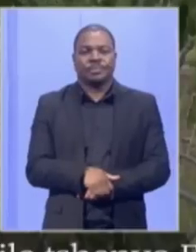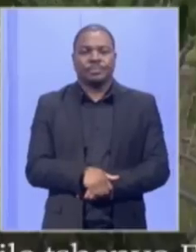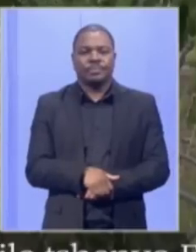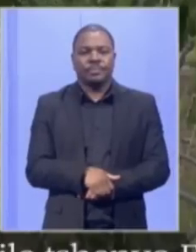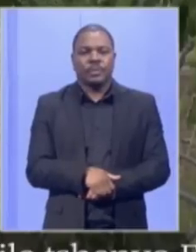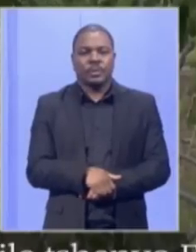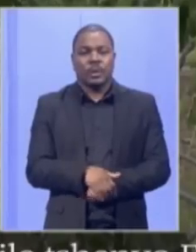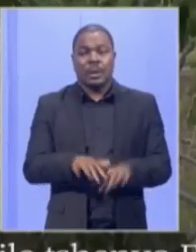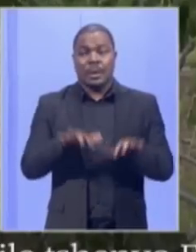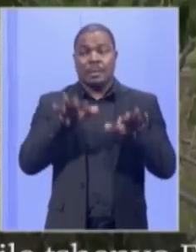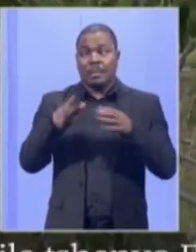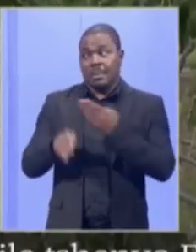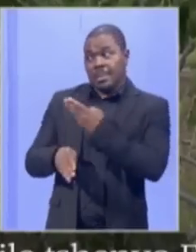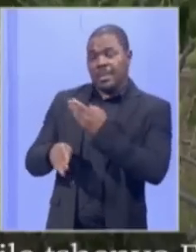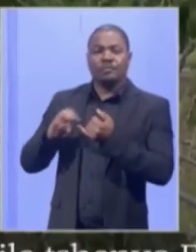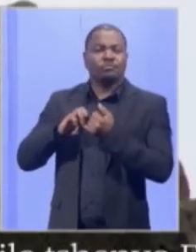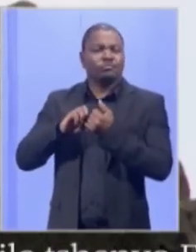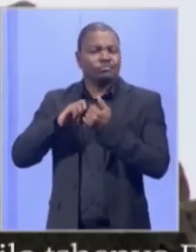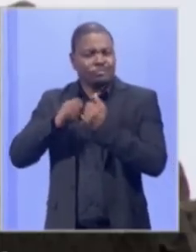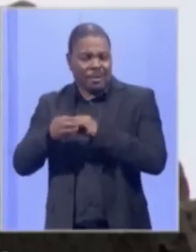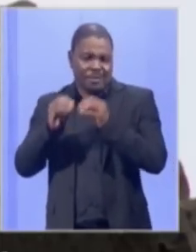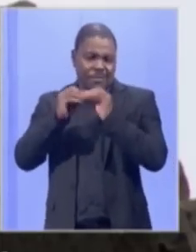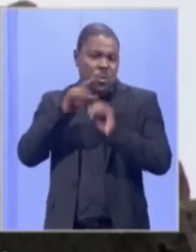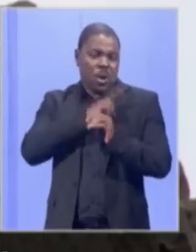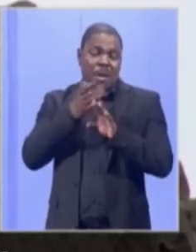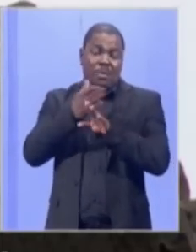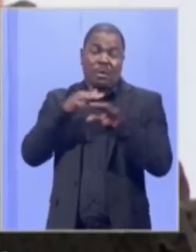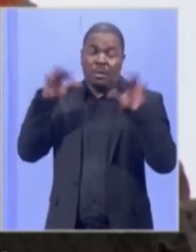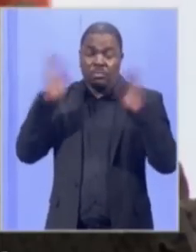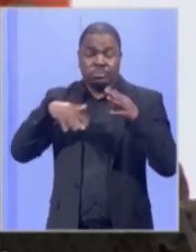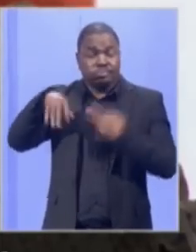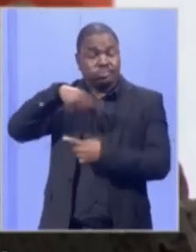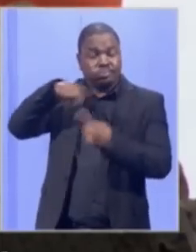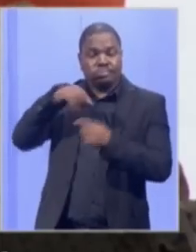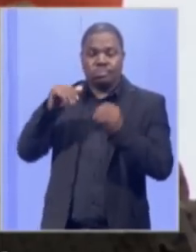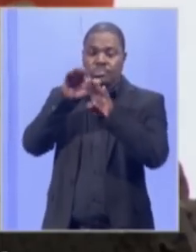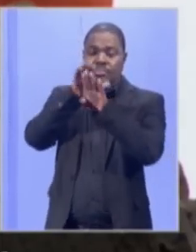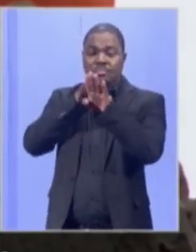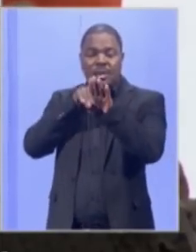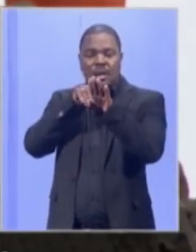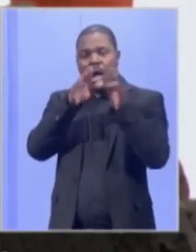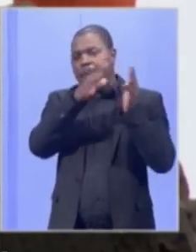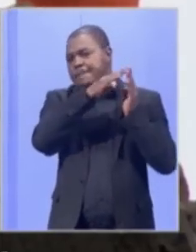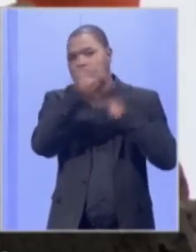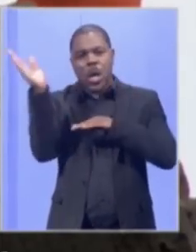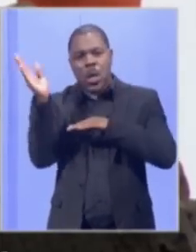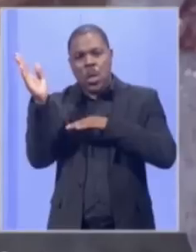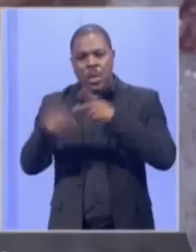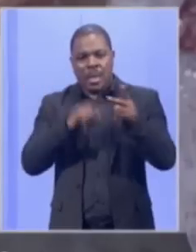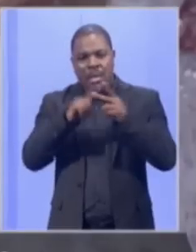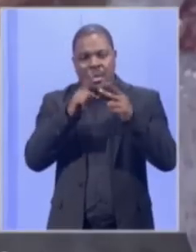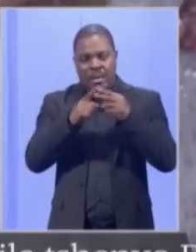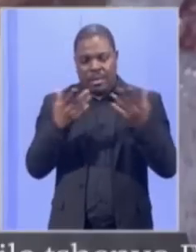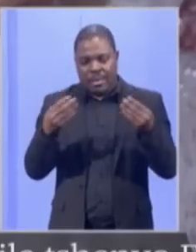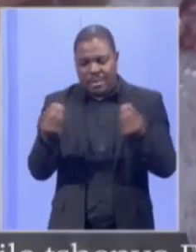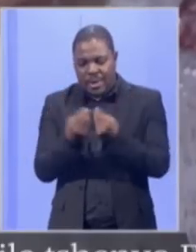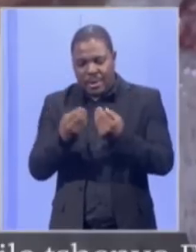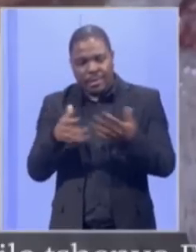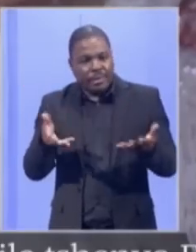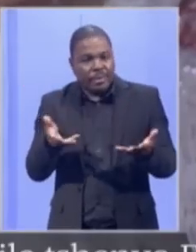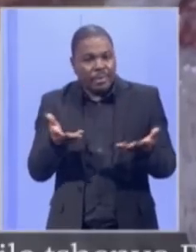Baahi bana ba leka ho iphumana ka mora sefefo, marulelo a ntlo ena a fefuile mme thepa ya sala e le